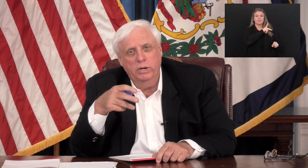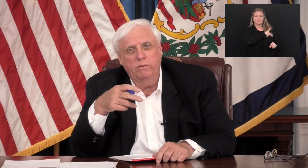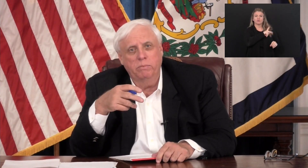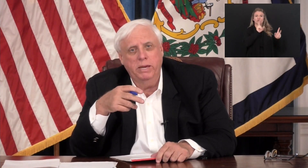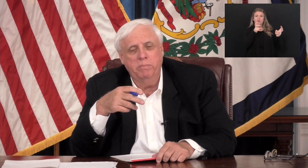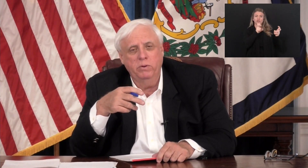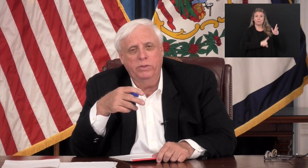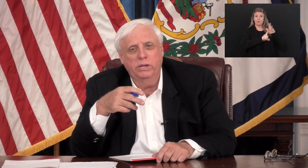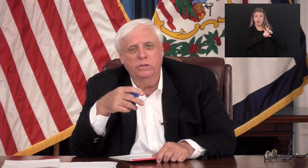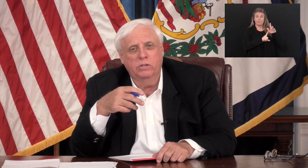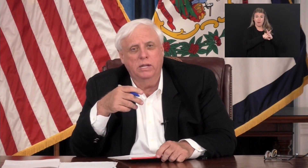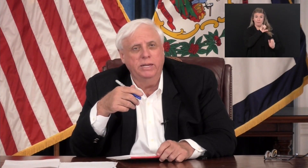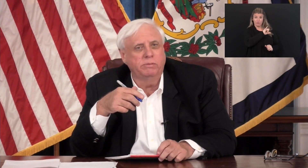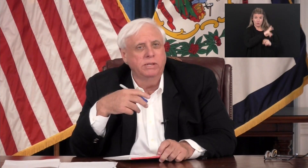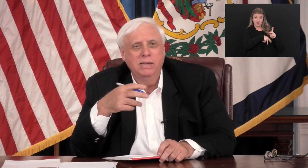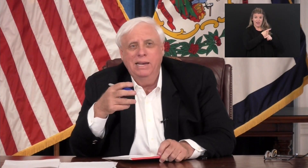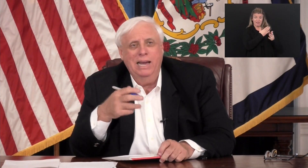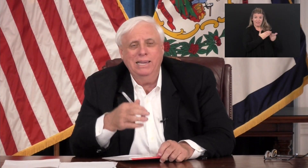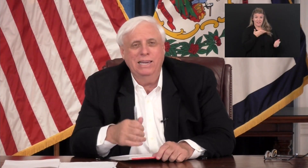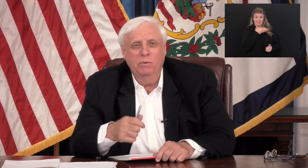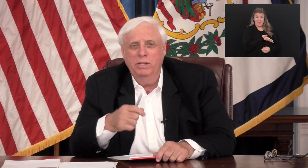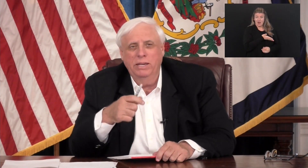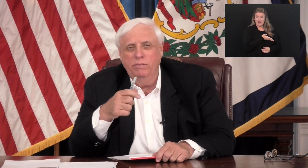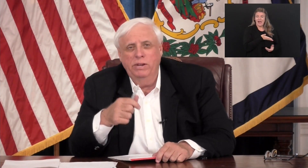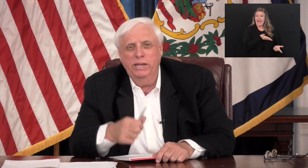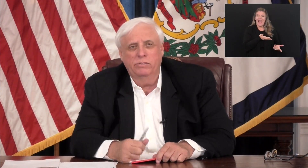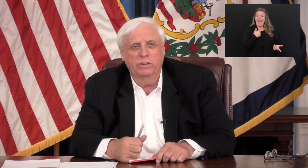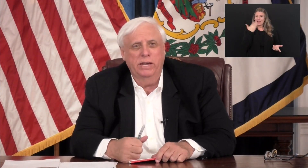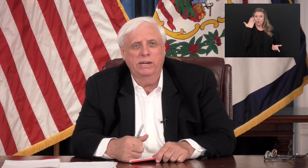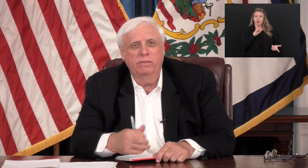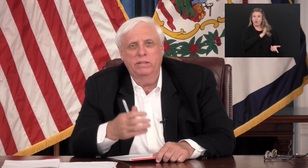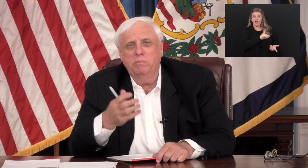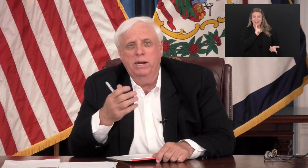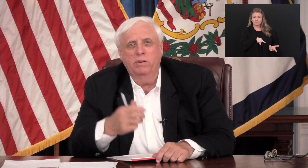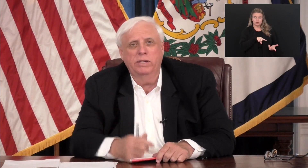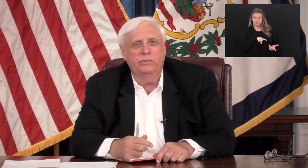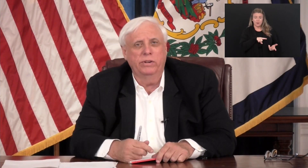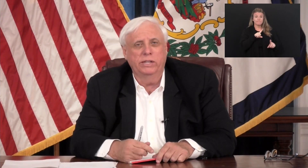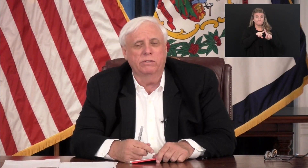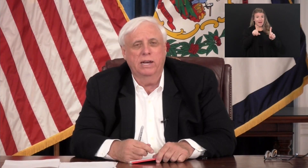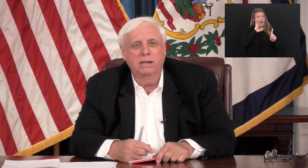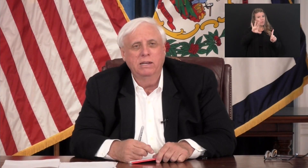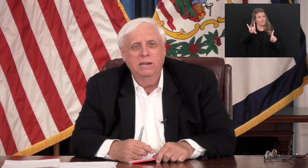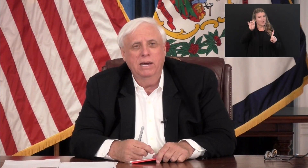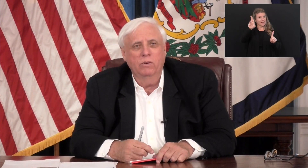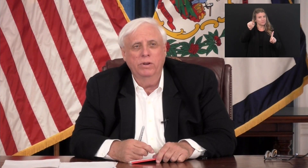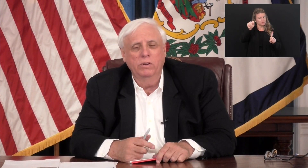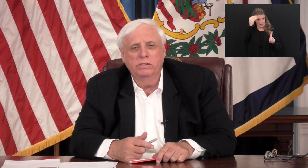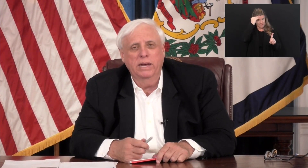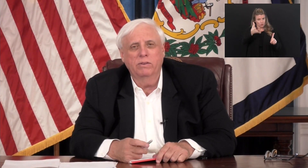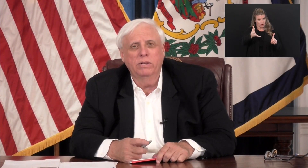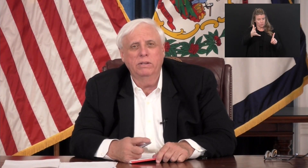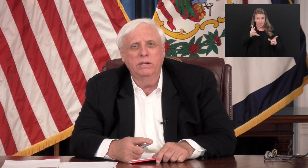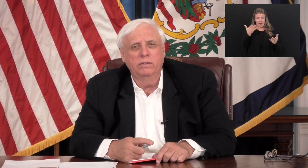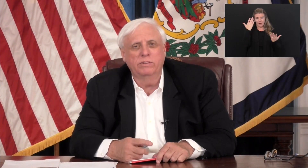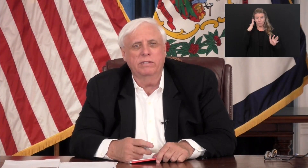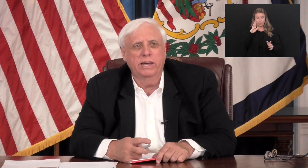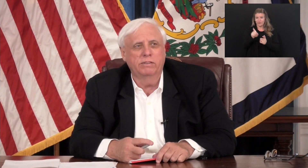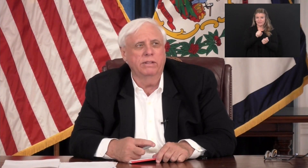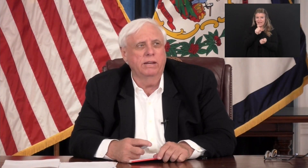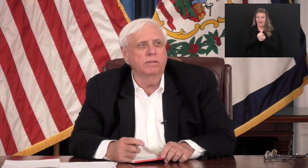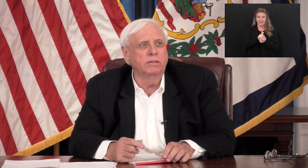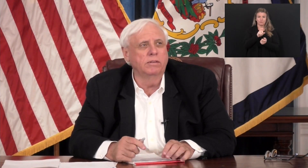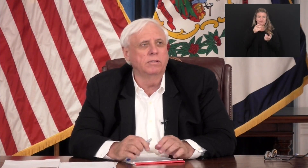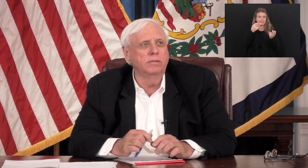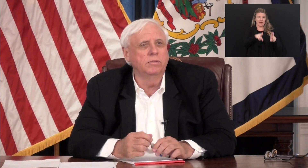issues, or whatever it may be within those claims. I can't really give you an answer to that and everything, but I'll get you an answer. I don't know exactly, the